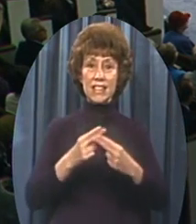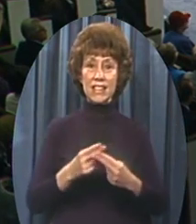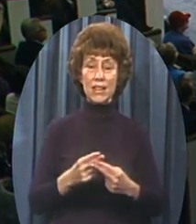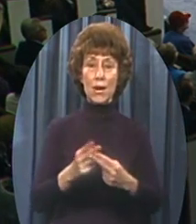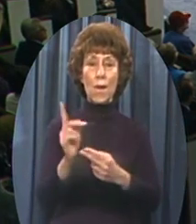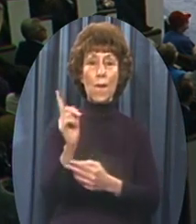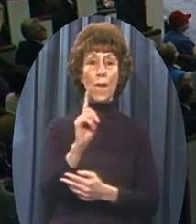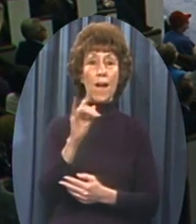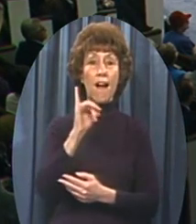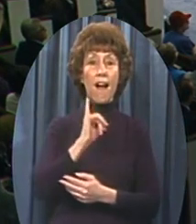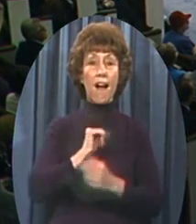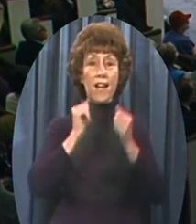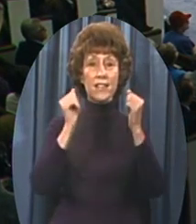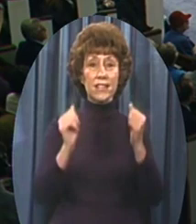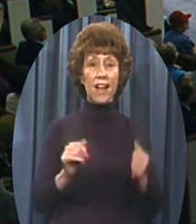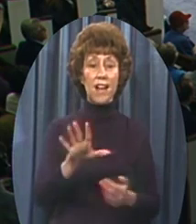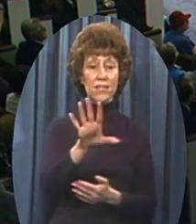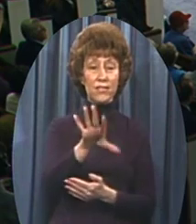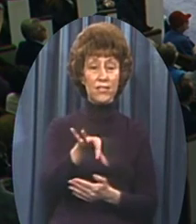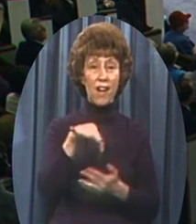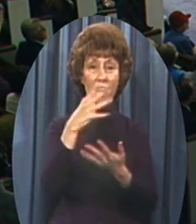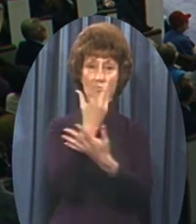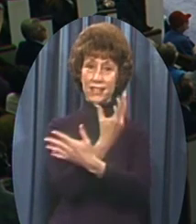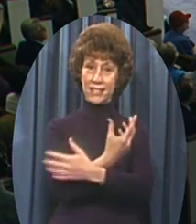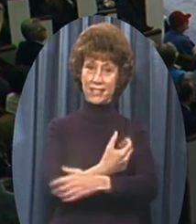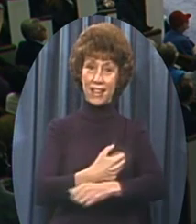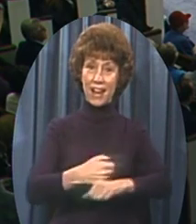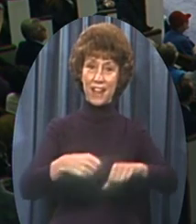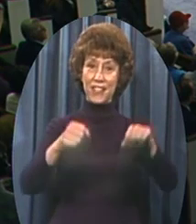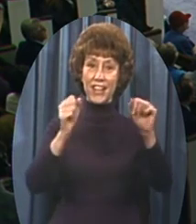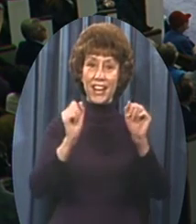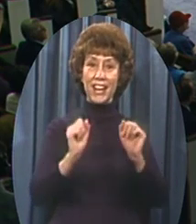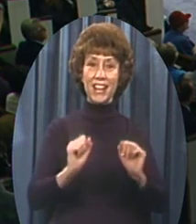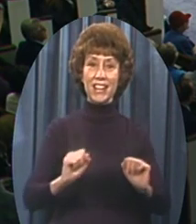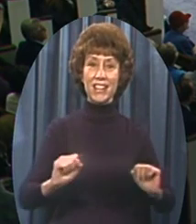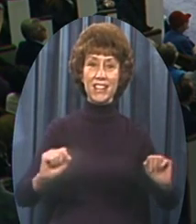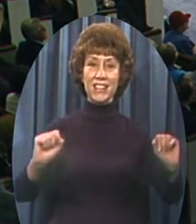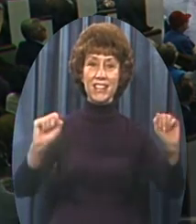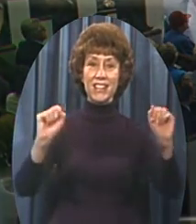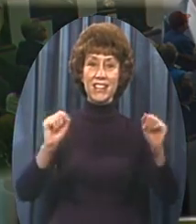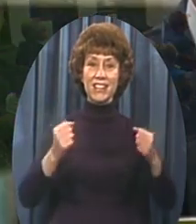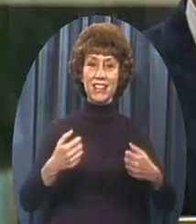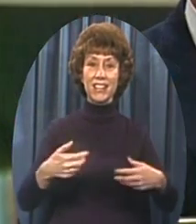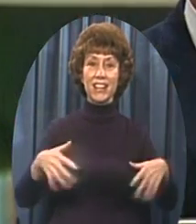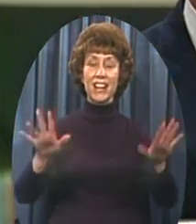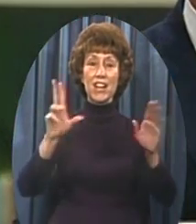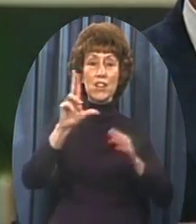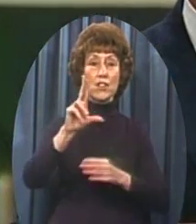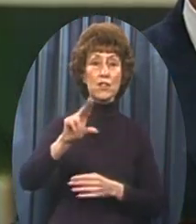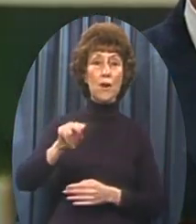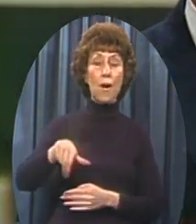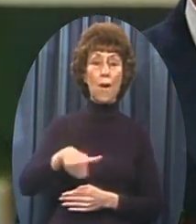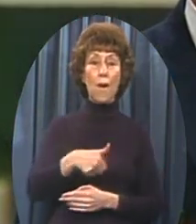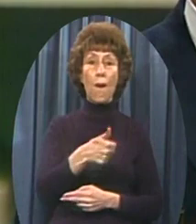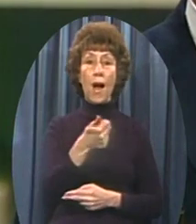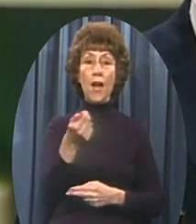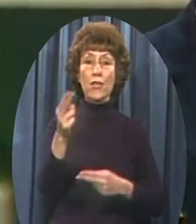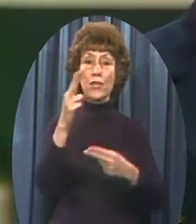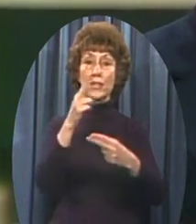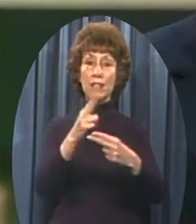I find salvation. No name on